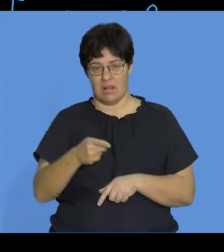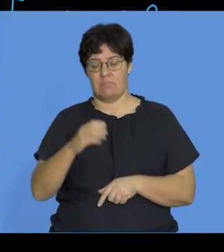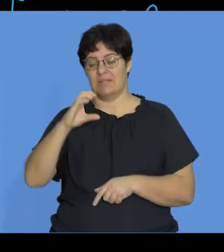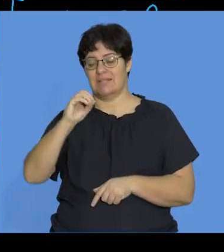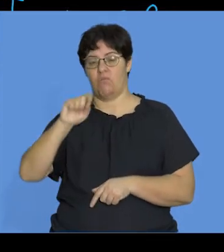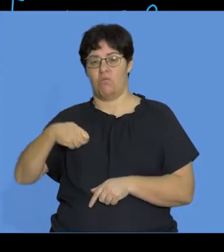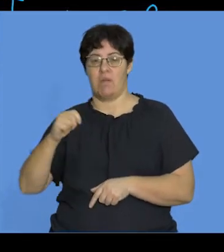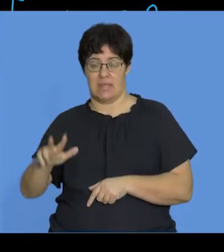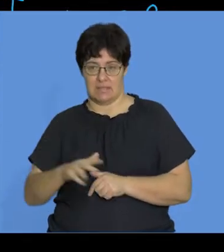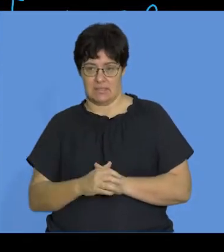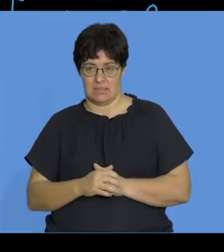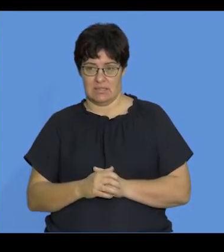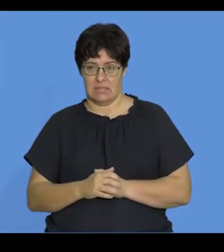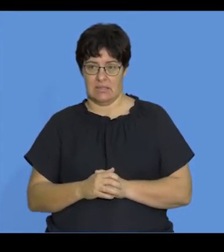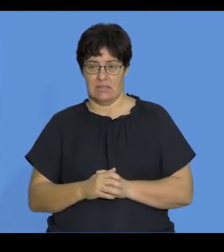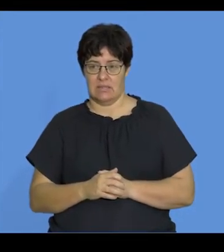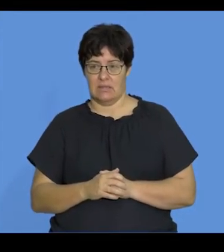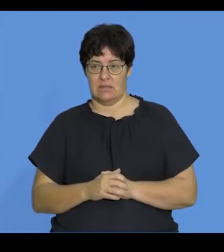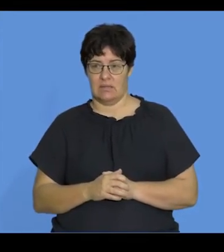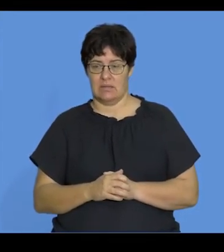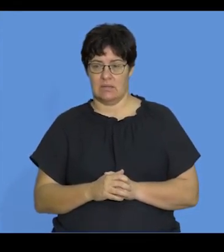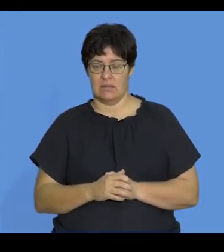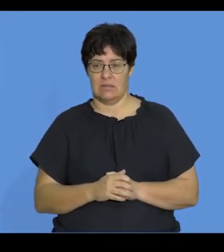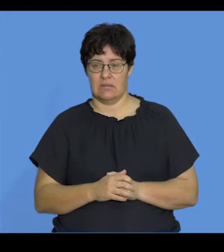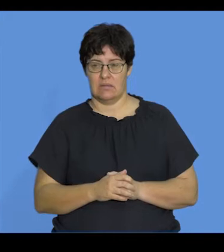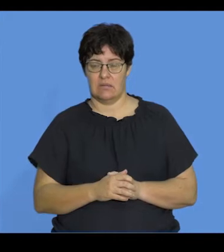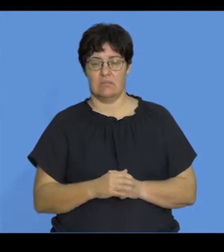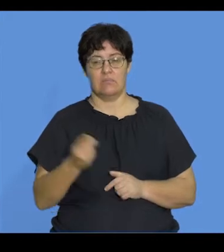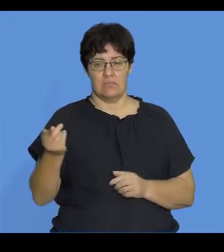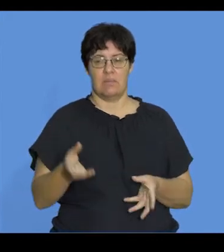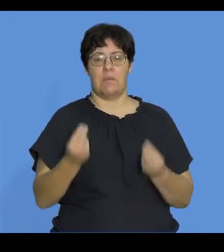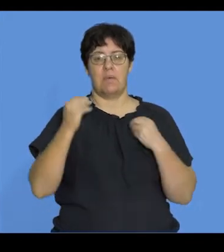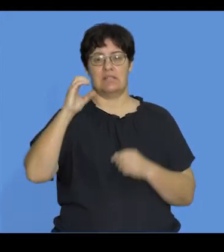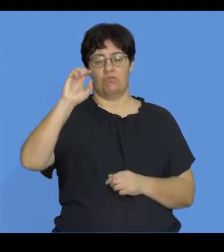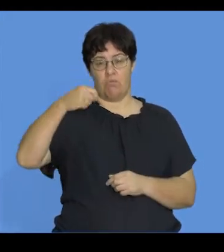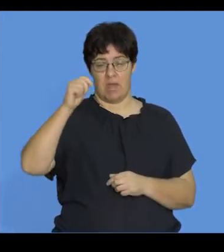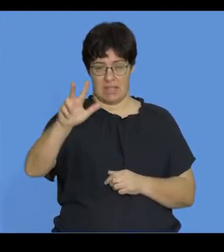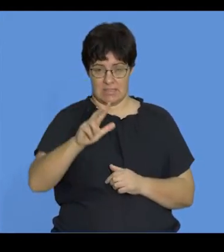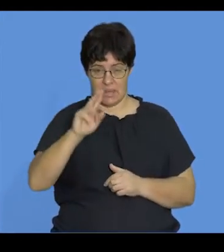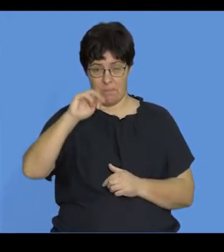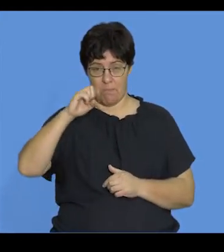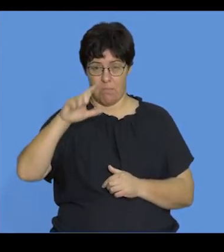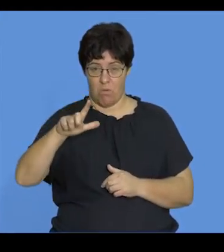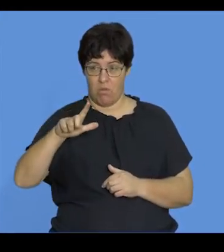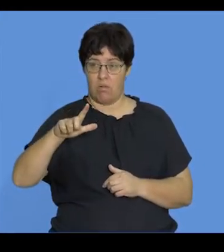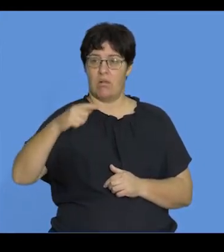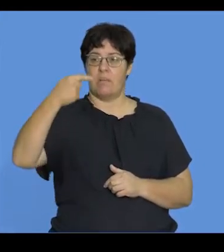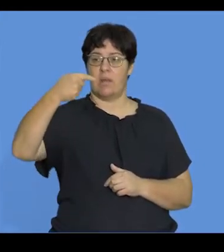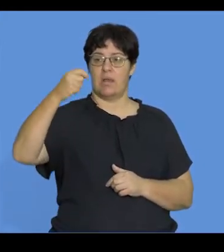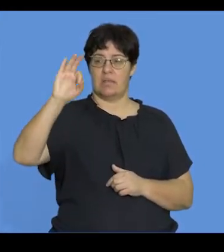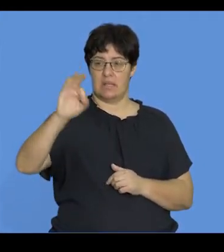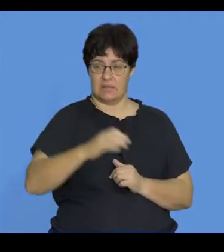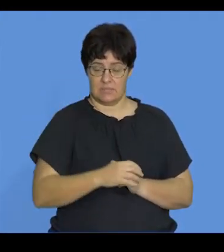0.4, which is 0.8, right? Okay, so this one will give us what? 0.8 mole per cubic